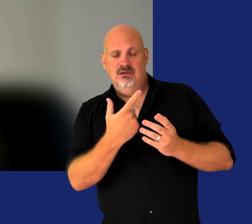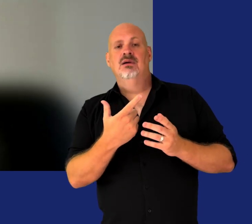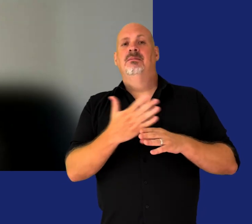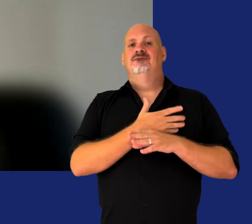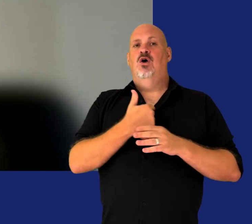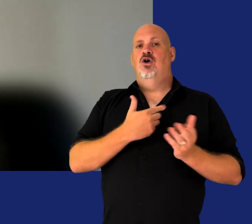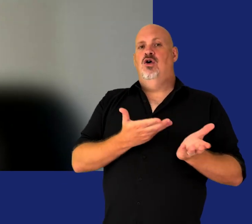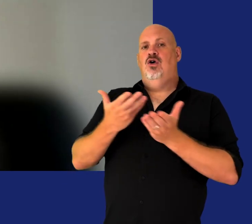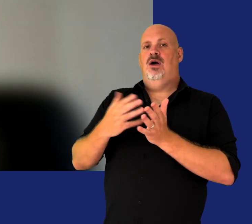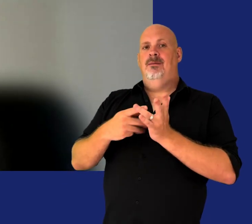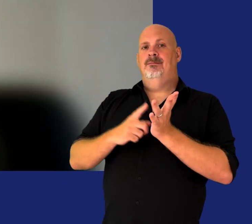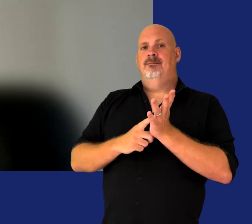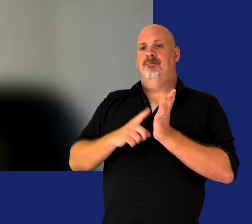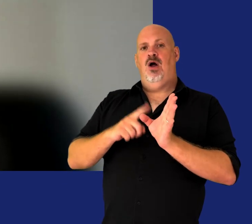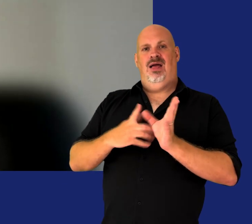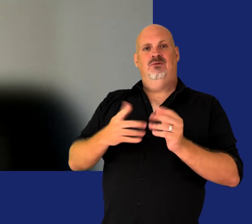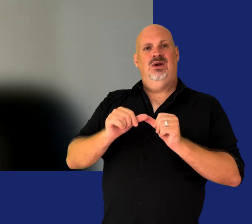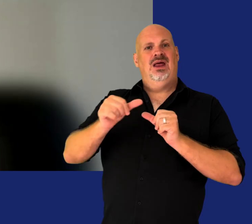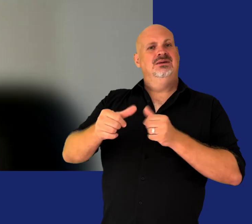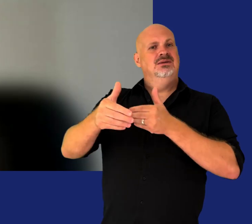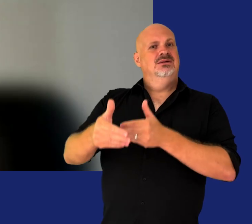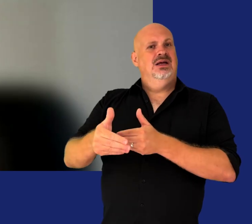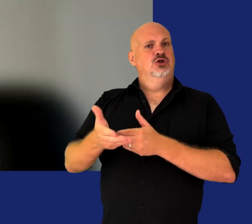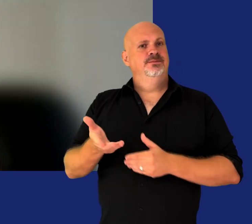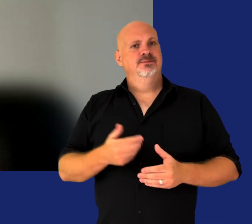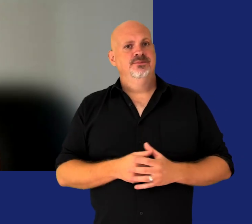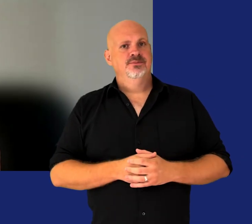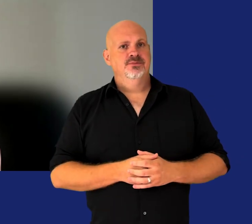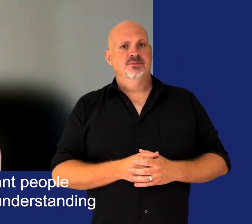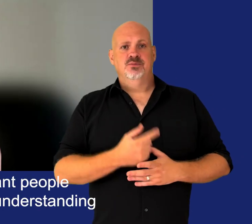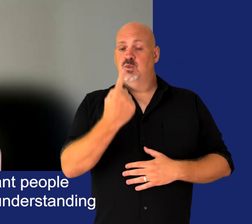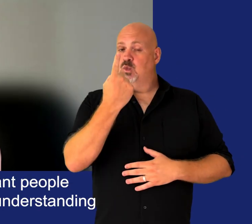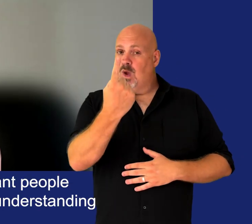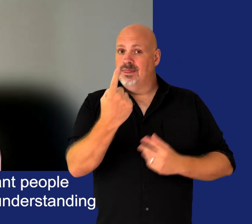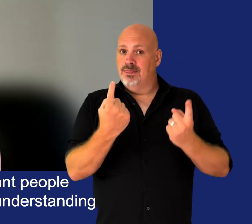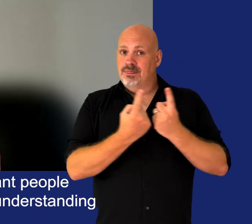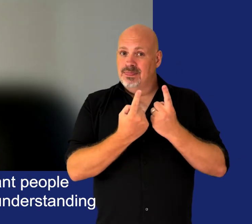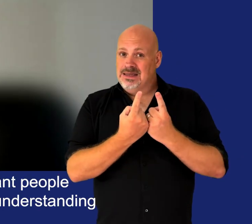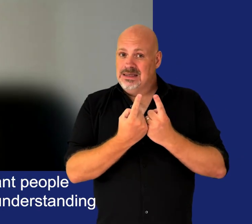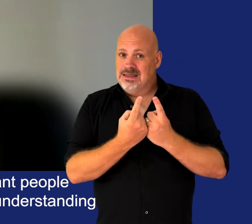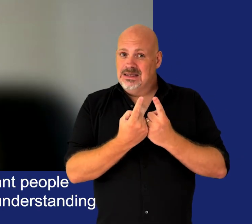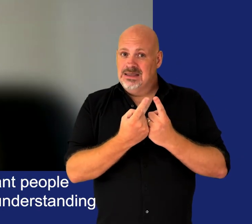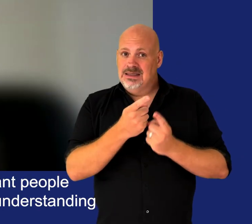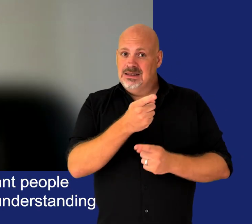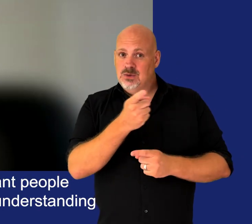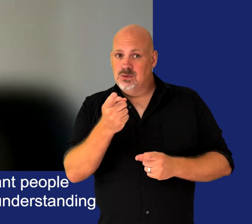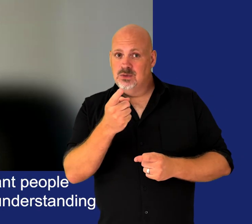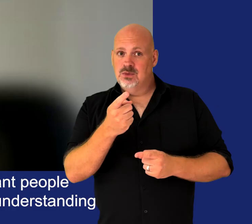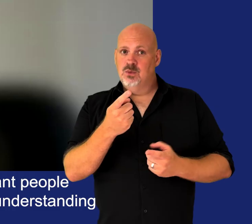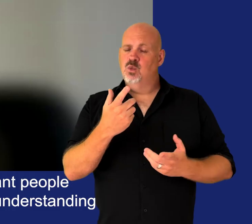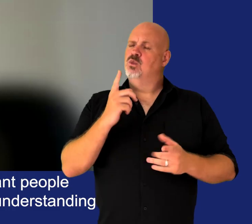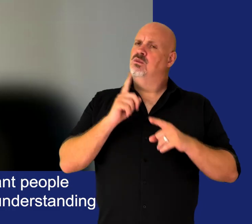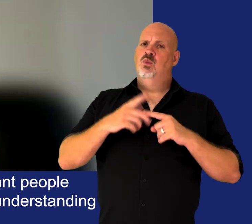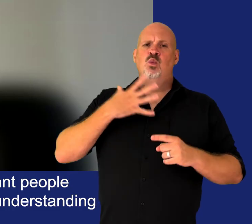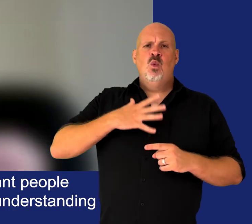before I hand over to Molly to move on to the next section. Could you just share one thing